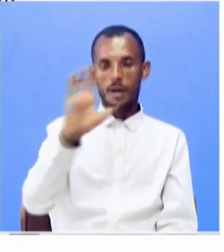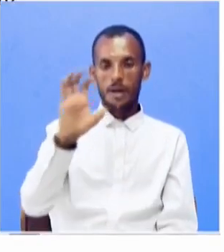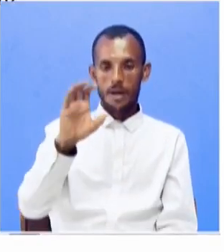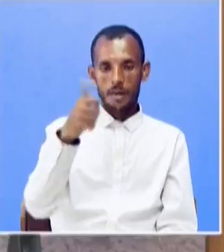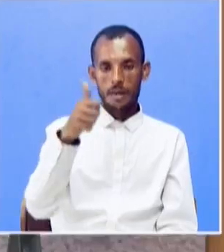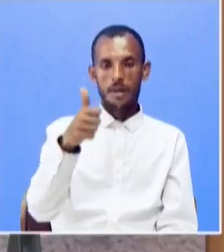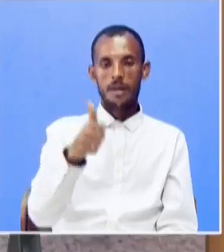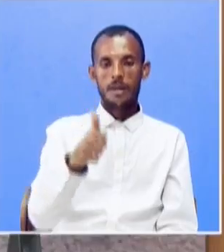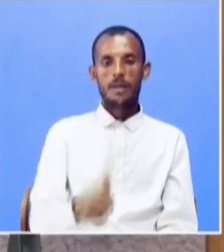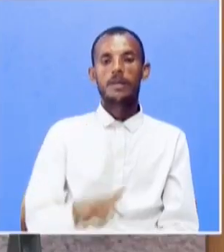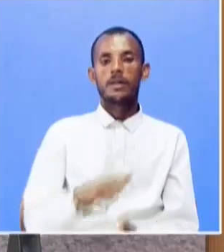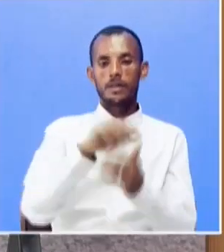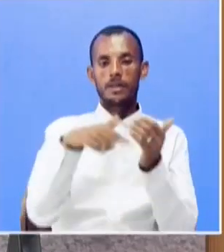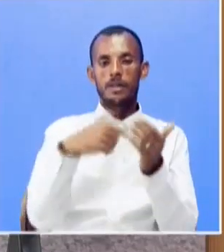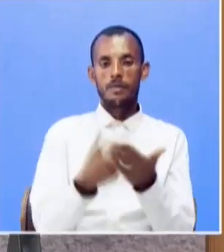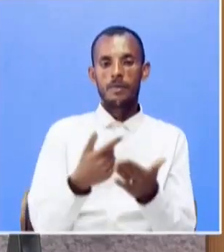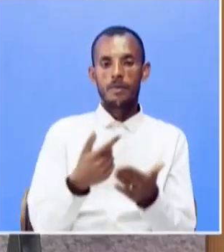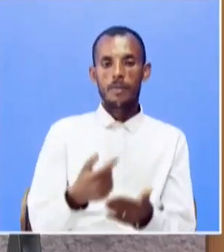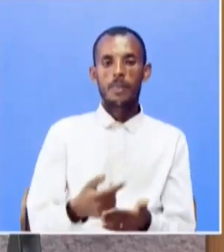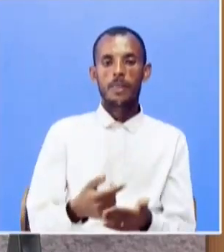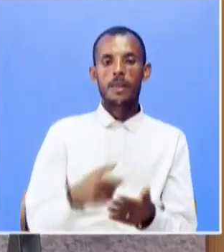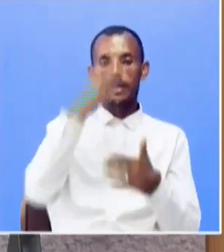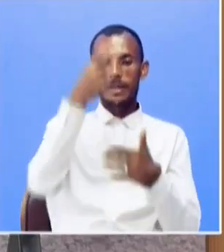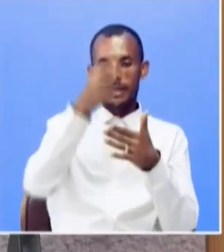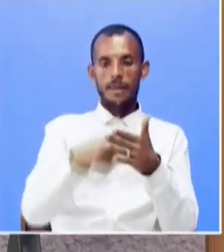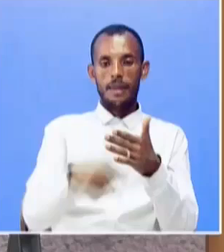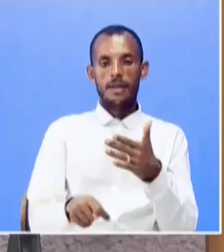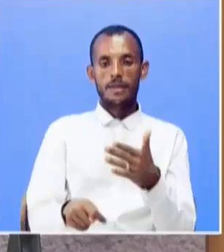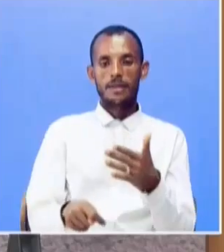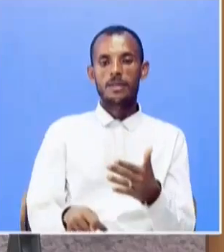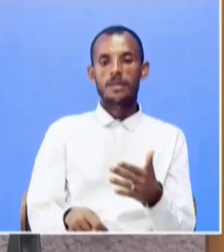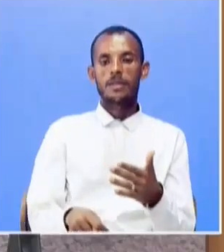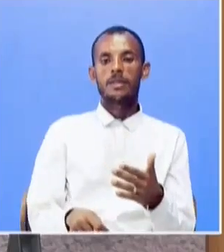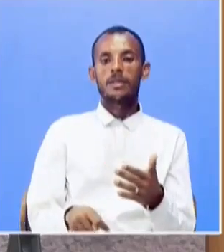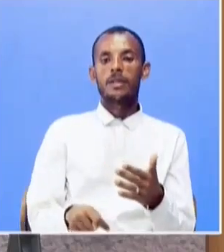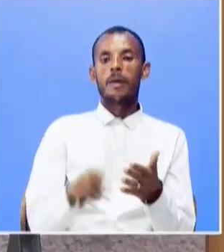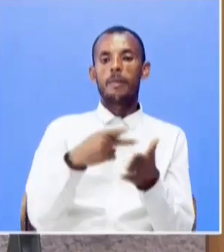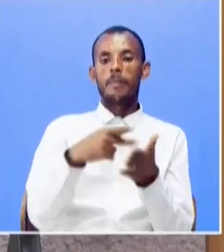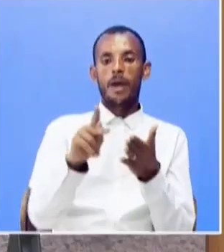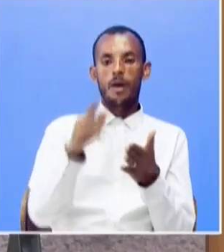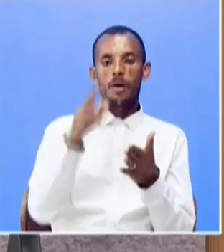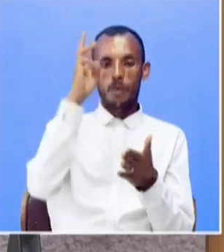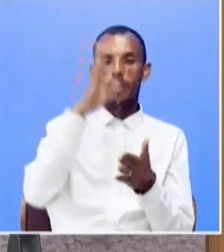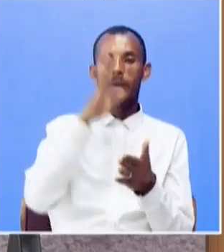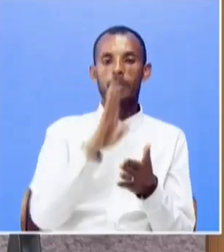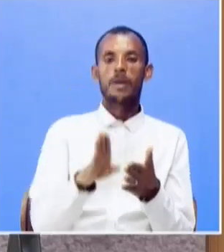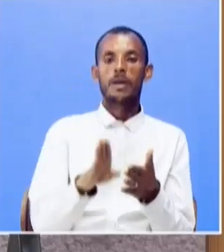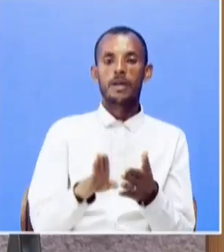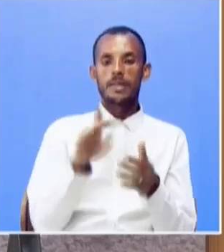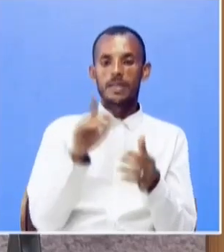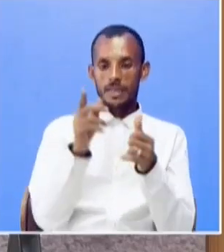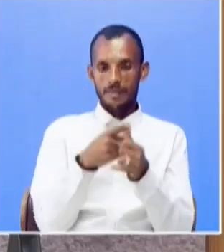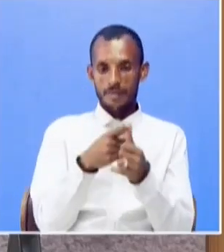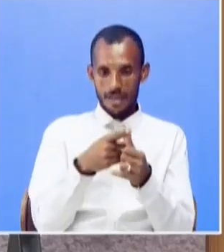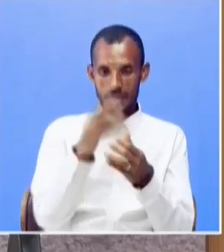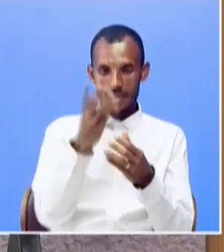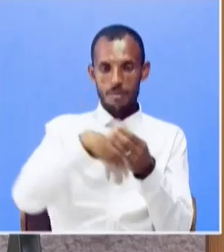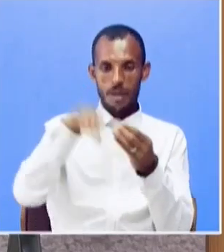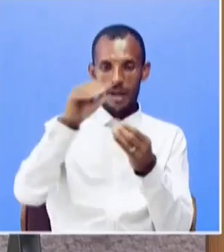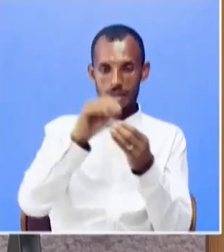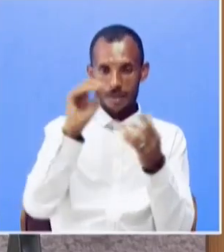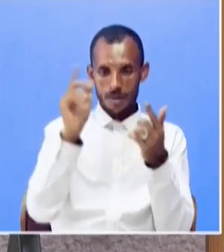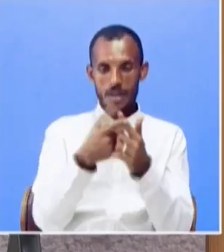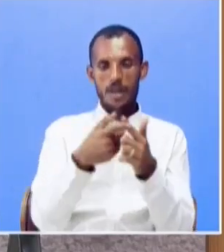210. Therefore, the total tax payable will be on the first interval 0, on